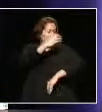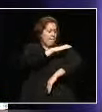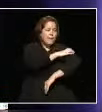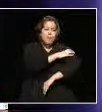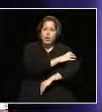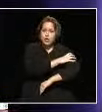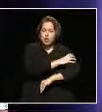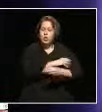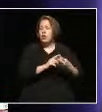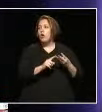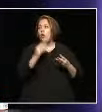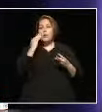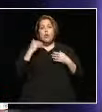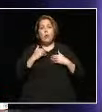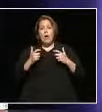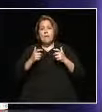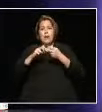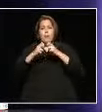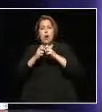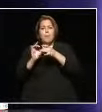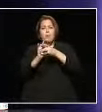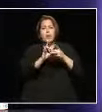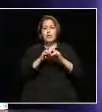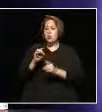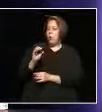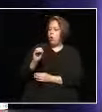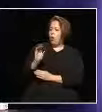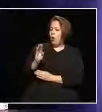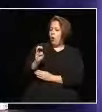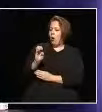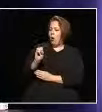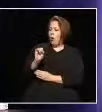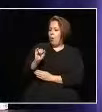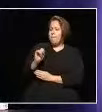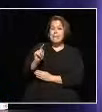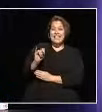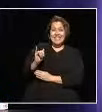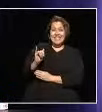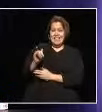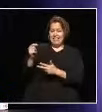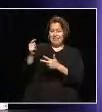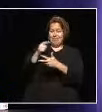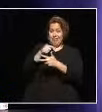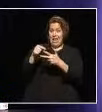We know we have a problem with obesity, and those are some of the leading indicators of